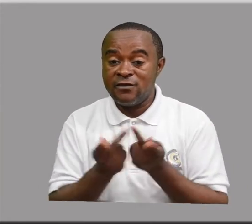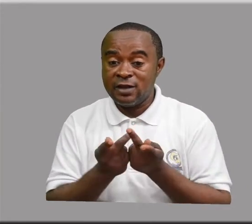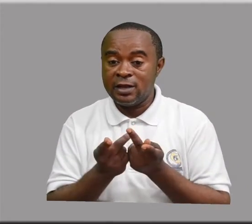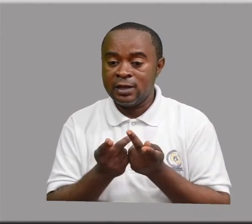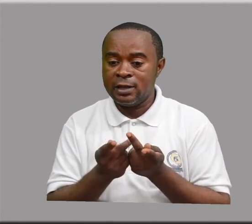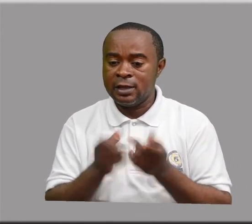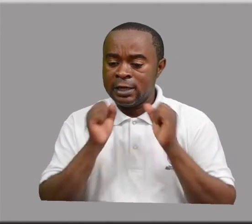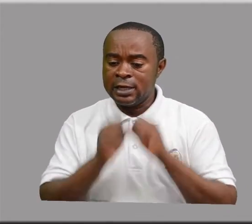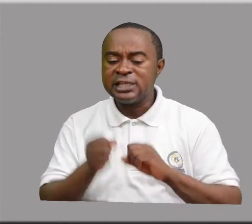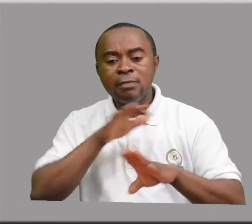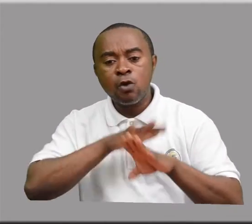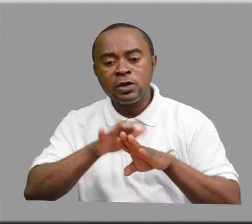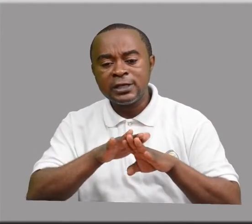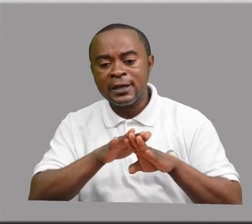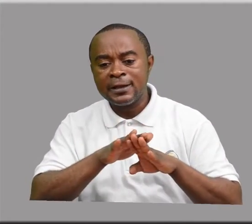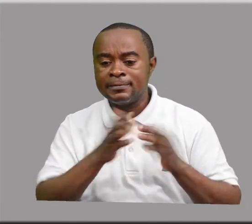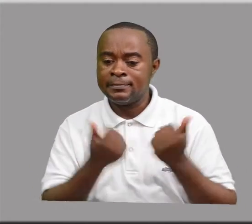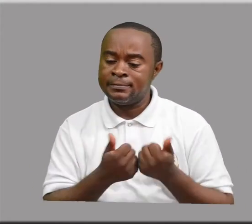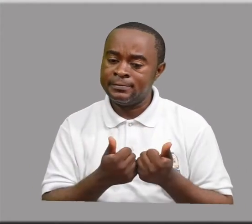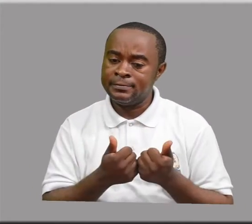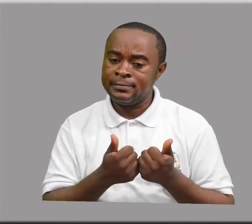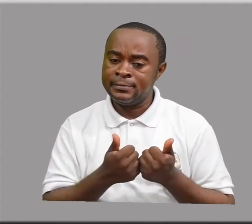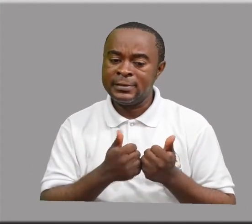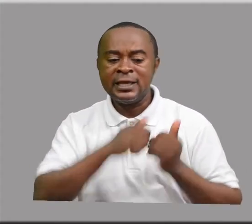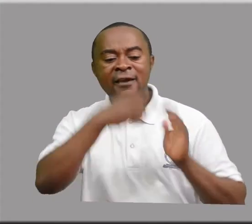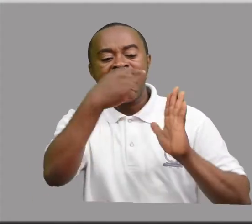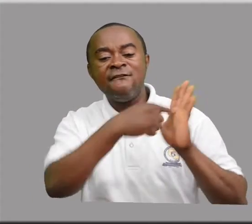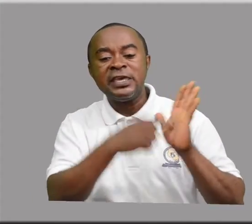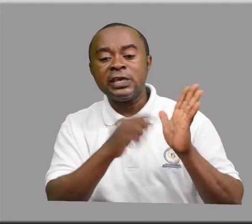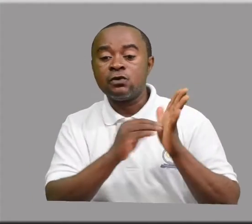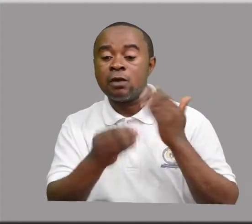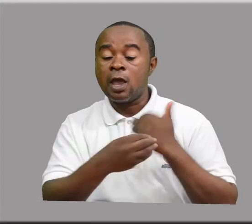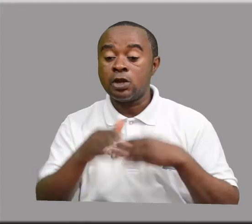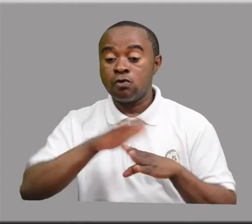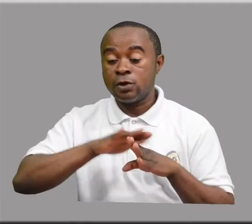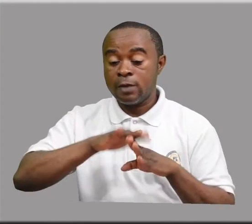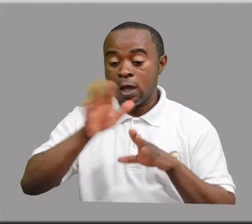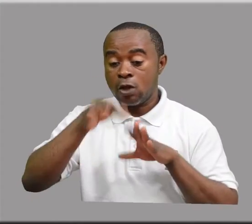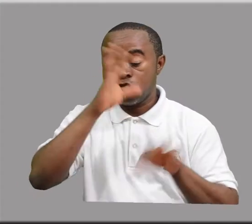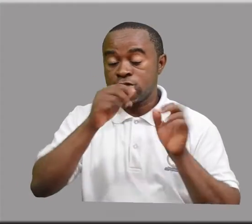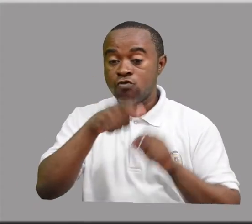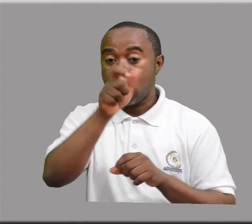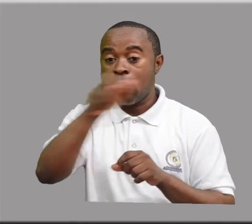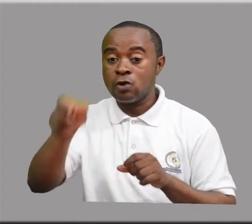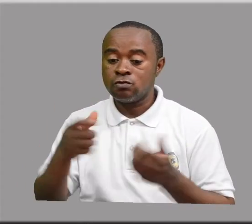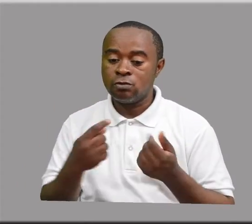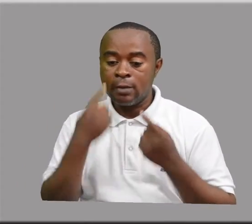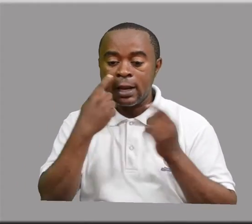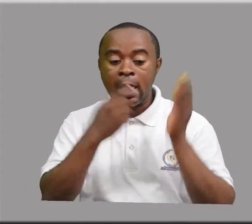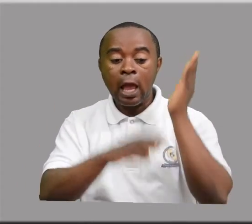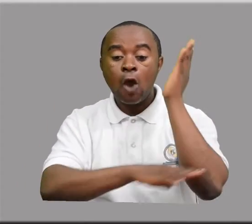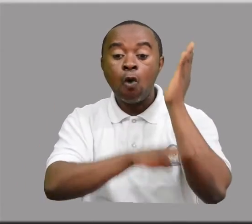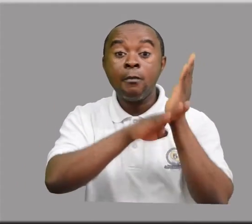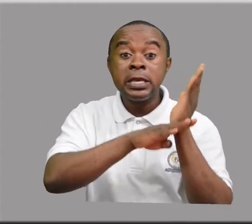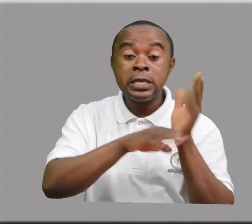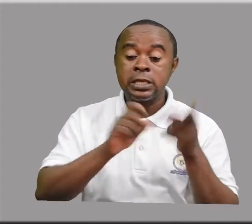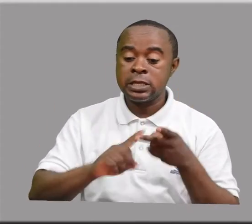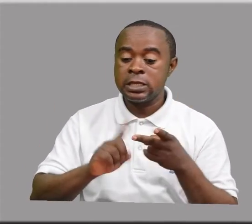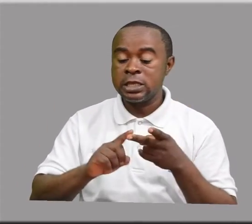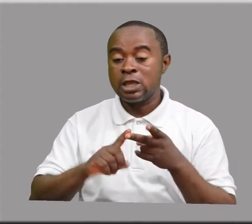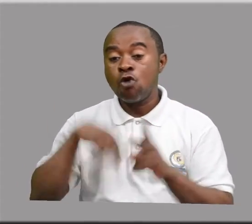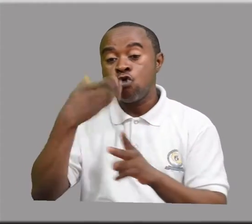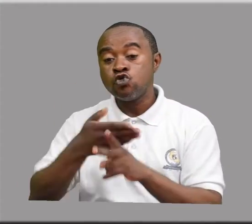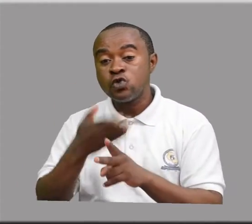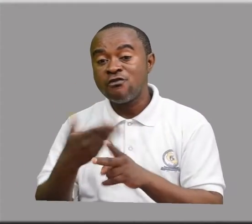what criteria are you going to use to select your people? Is it the age? Will be the experience,